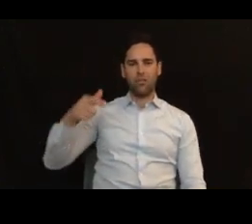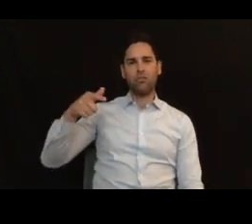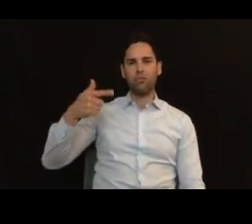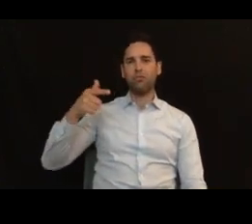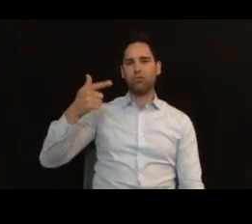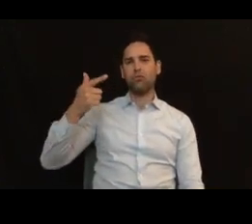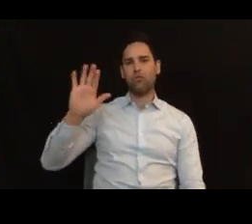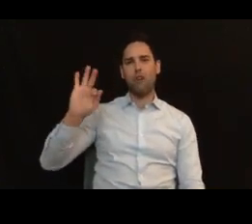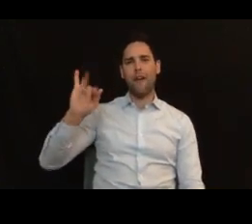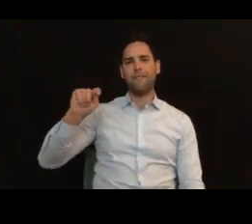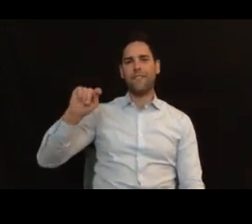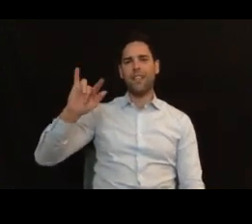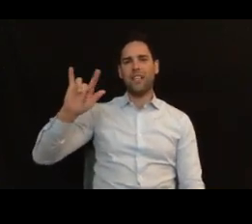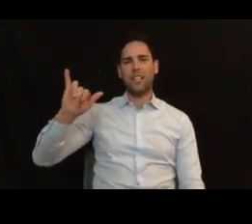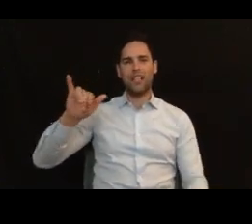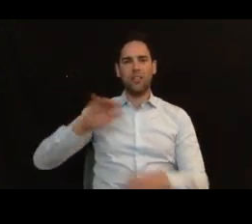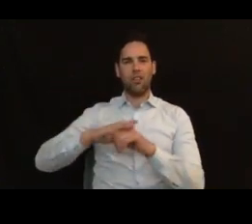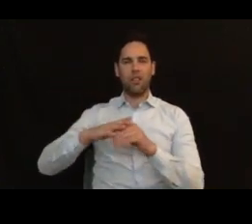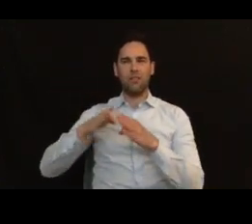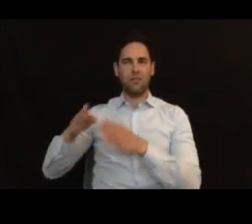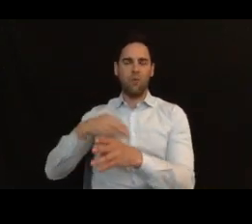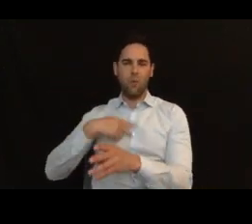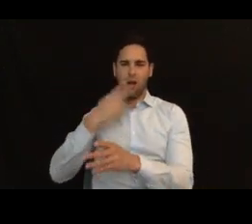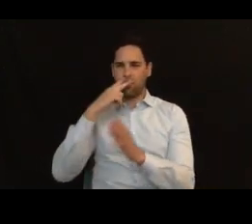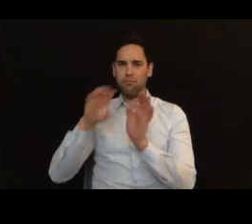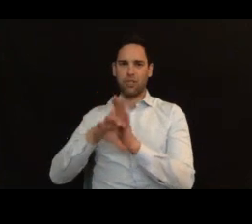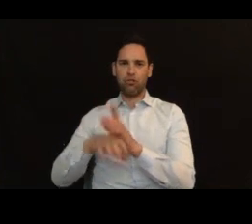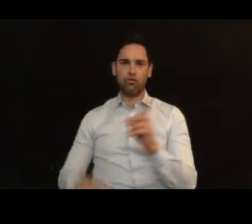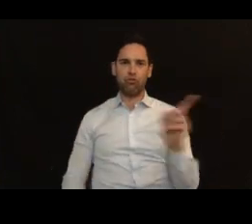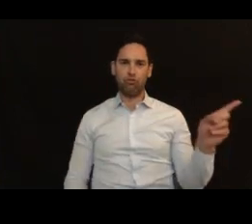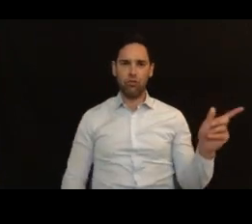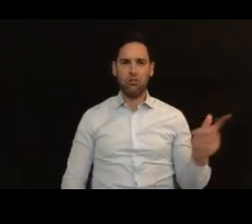are many similar